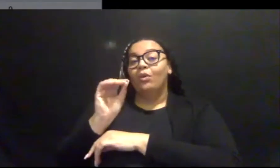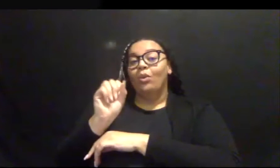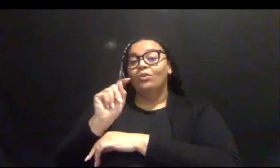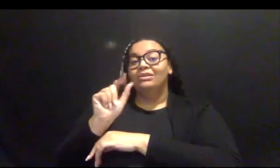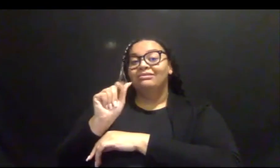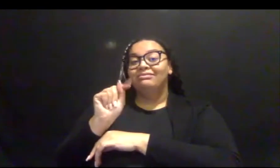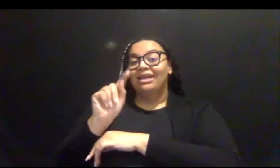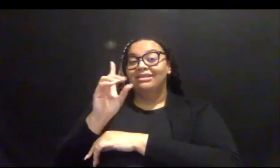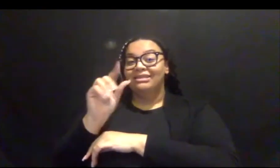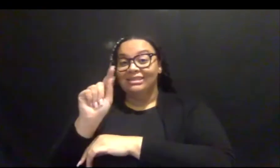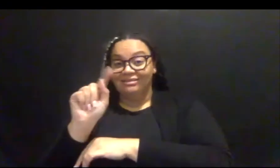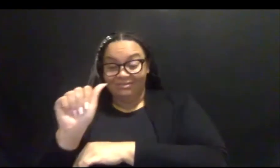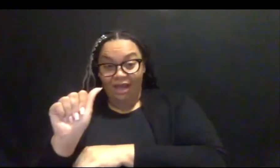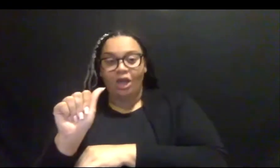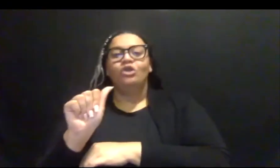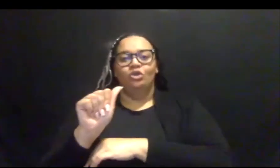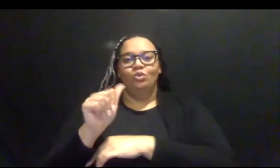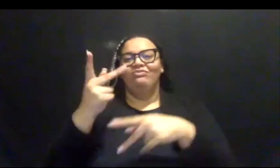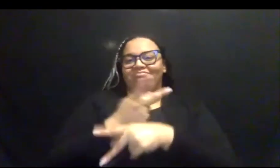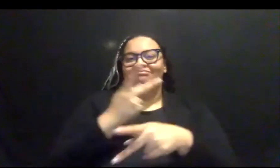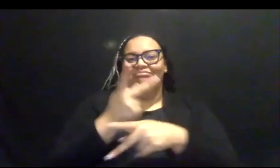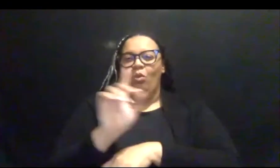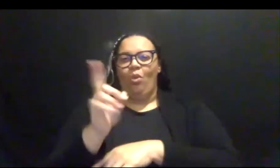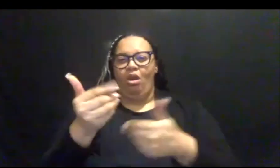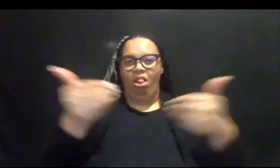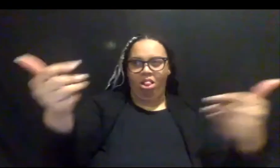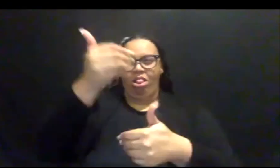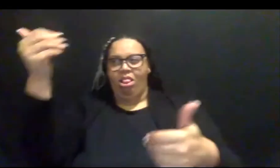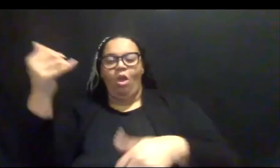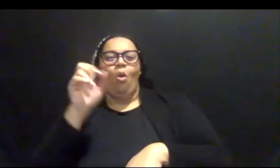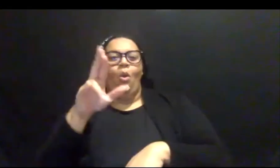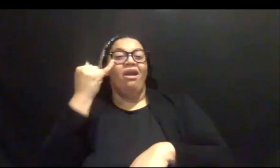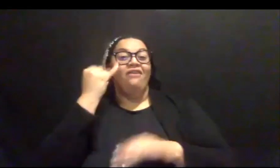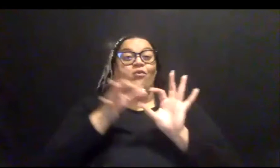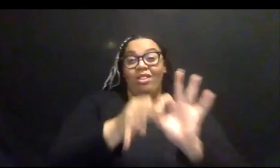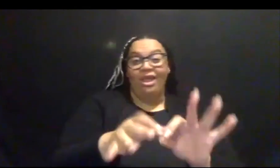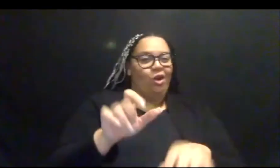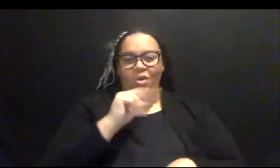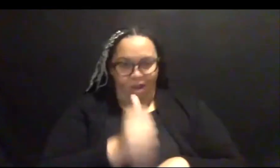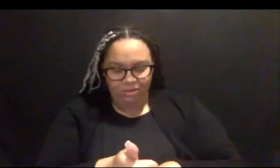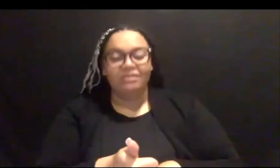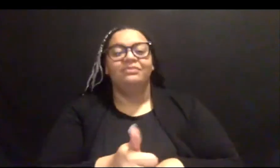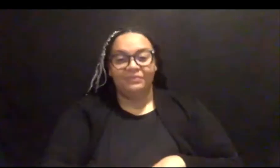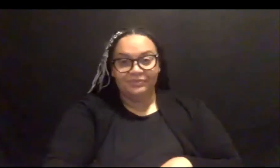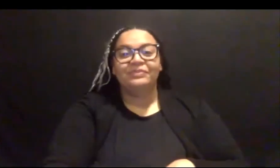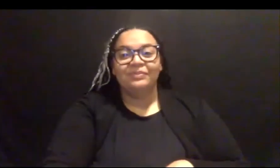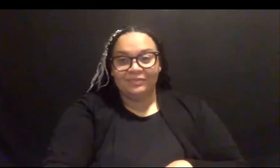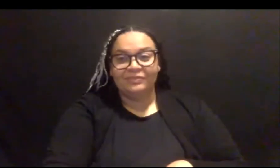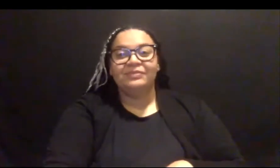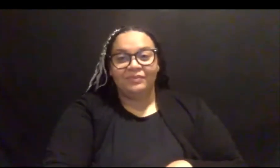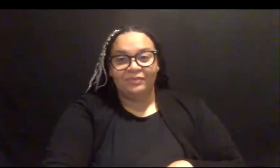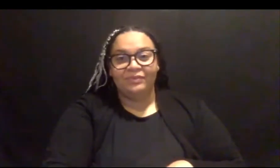genetic distances. And the first thing we wanted to know was, okay, well, is this just a isolation